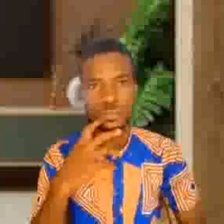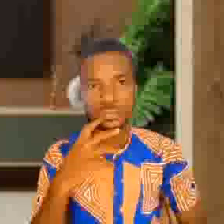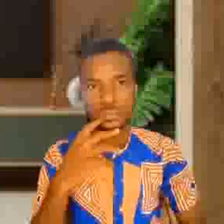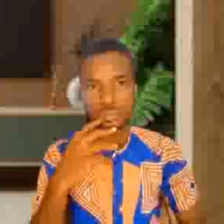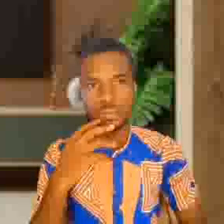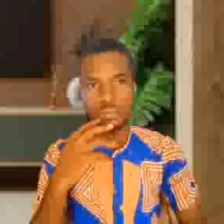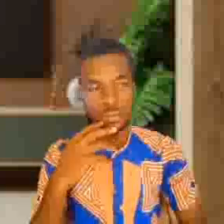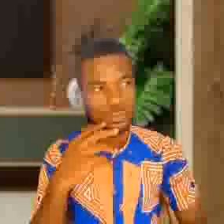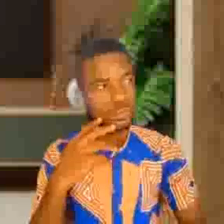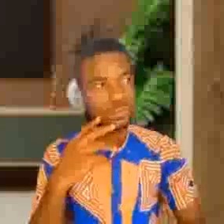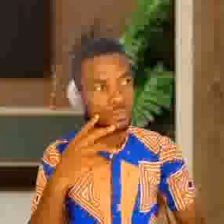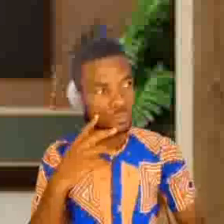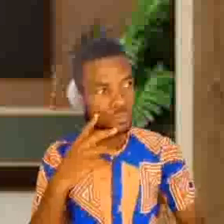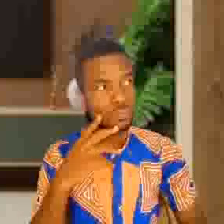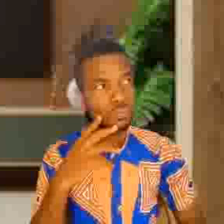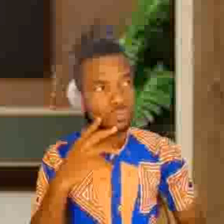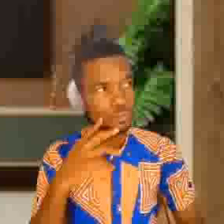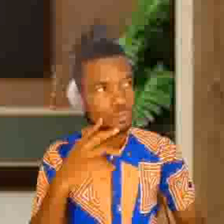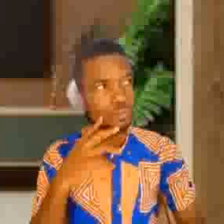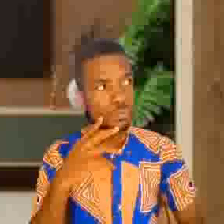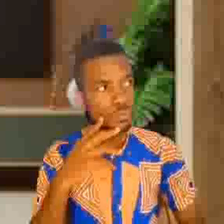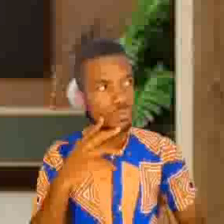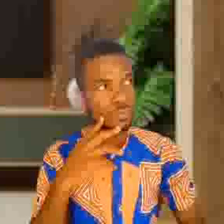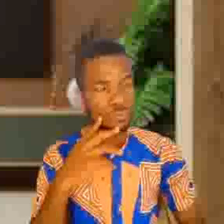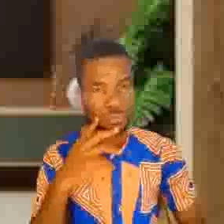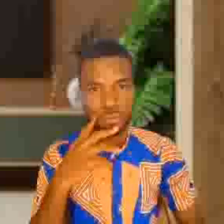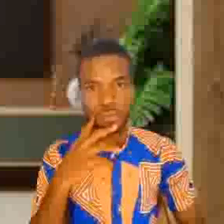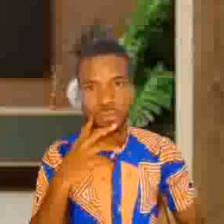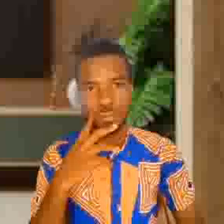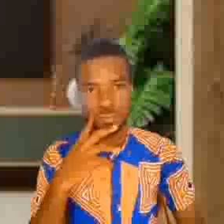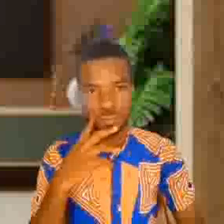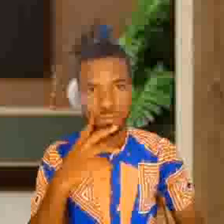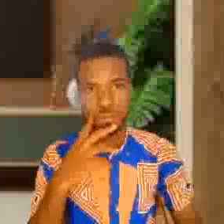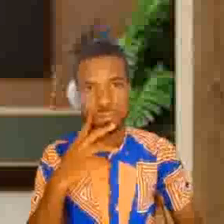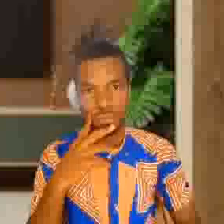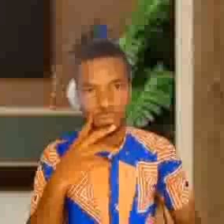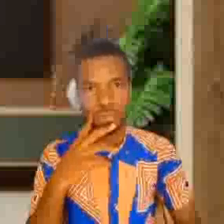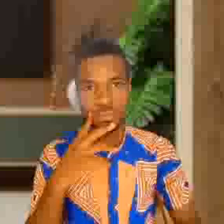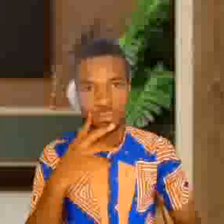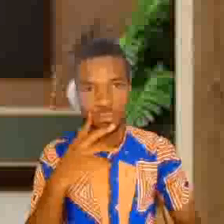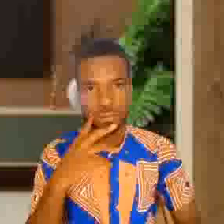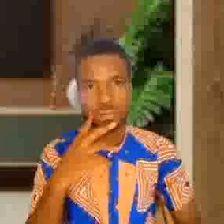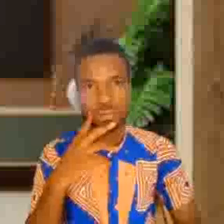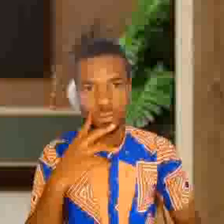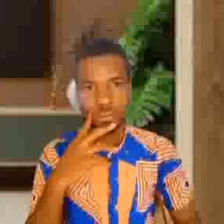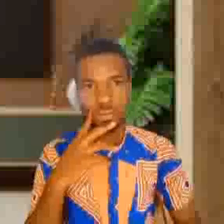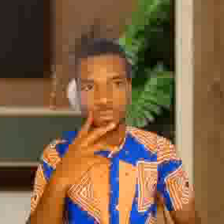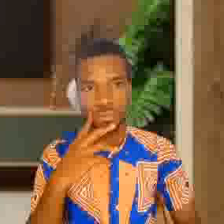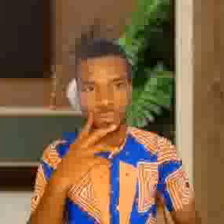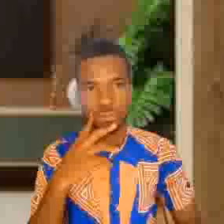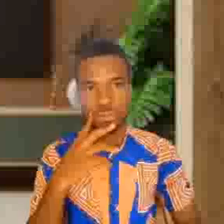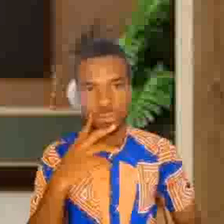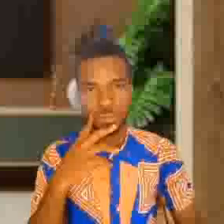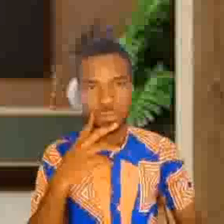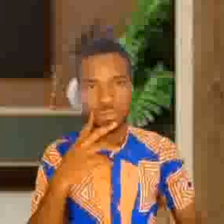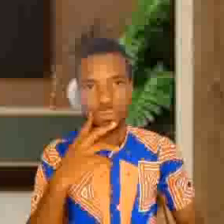credit for your phone, people buy it every time. Are you there? Oh, you are not with me. Because you are not with me, let's forget about that. I'm trying